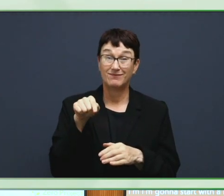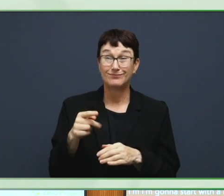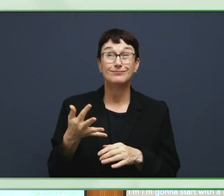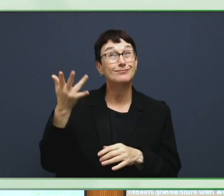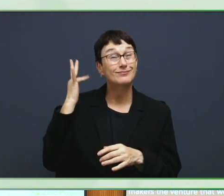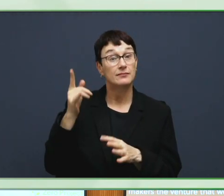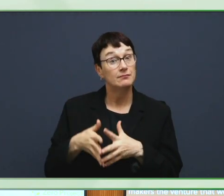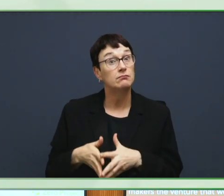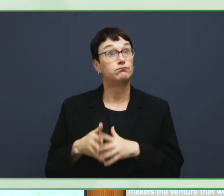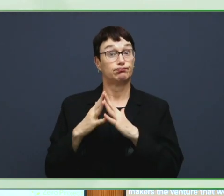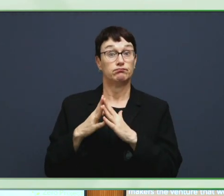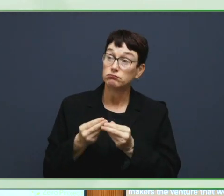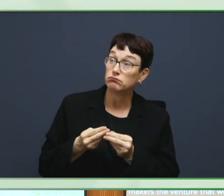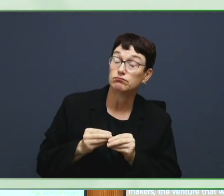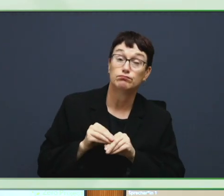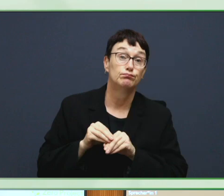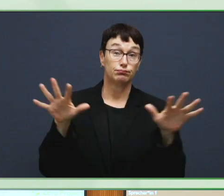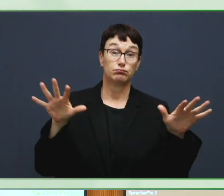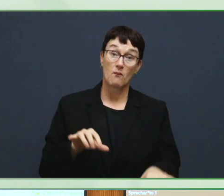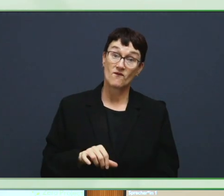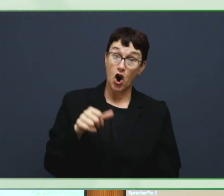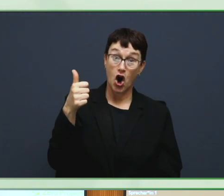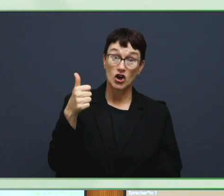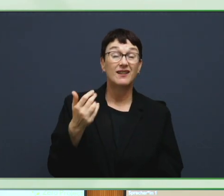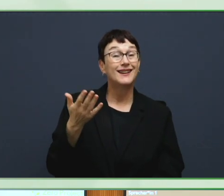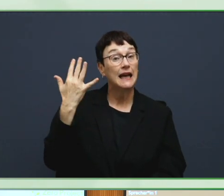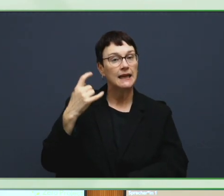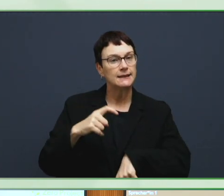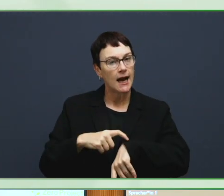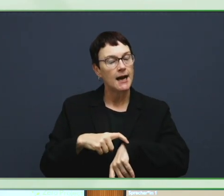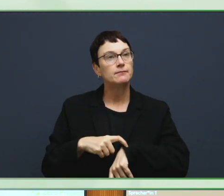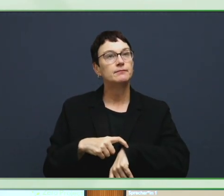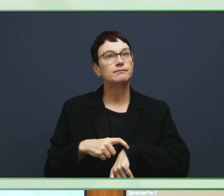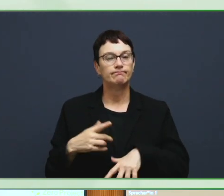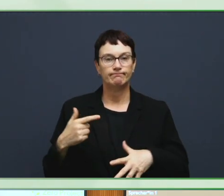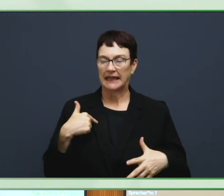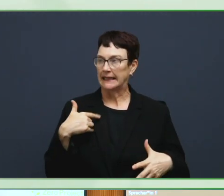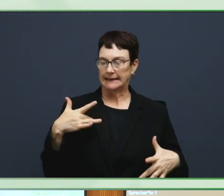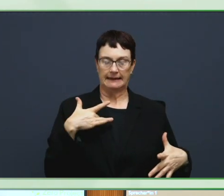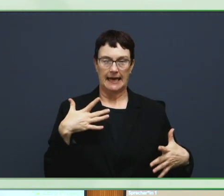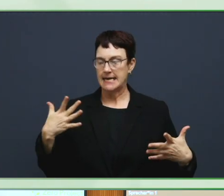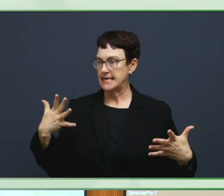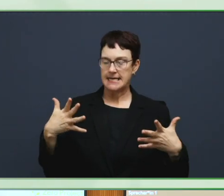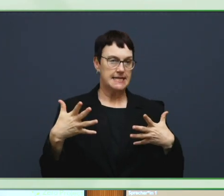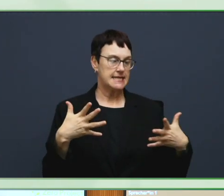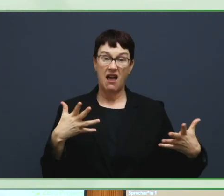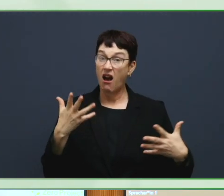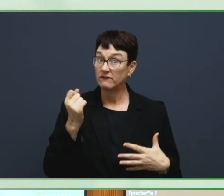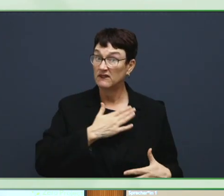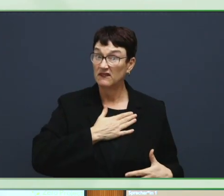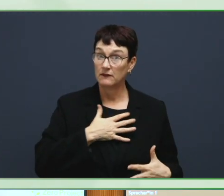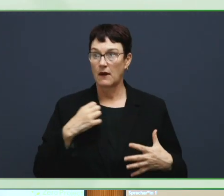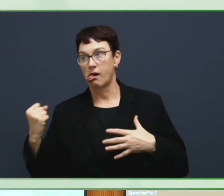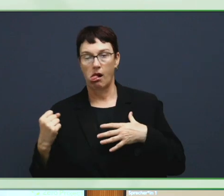was, I was in a moment of I was on a crossroads. And the reason I was on a crossroad is that I had been in